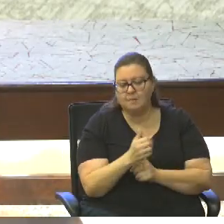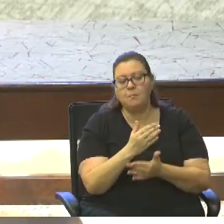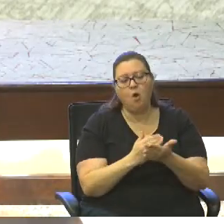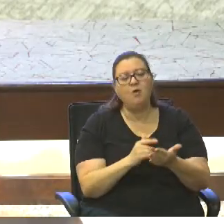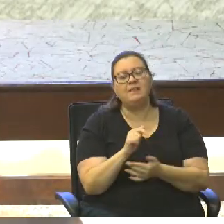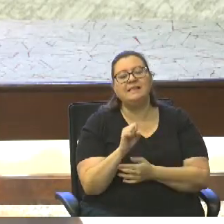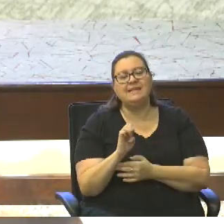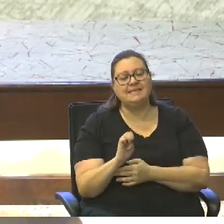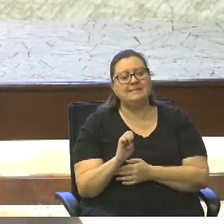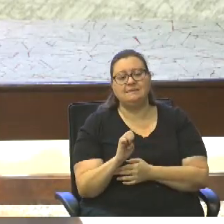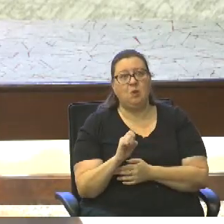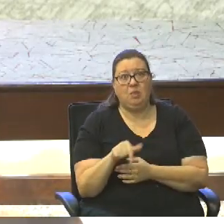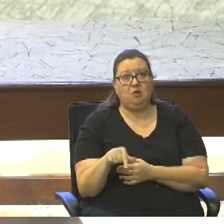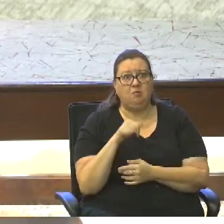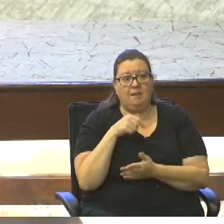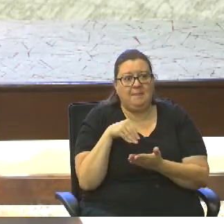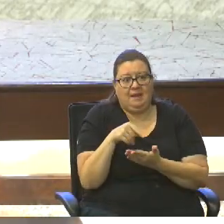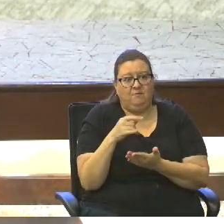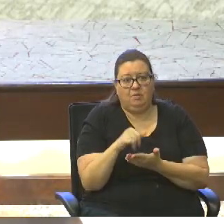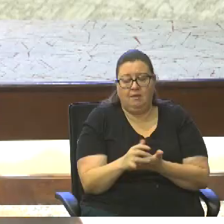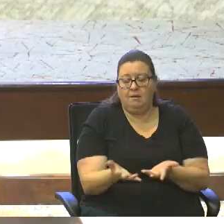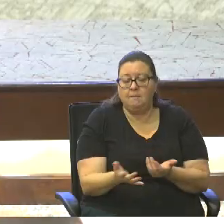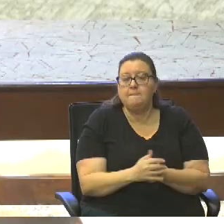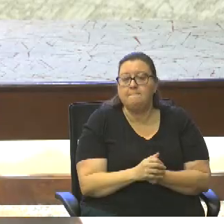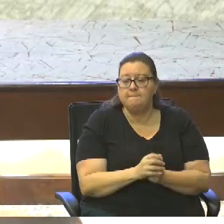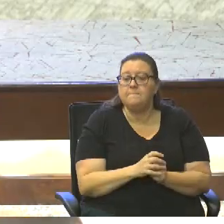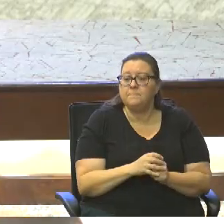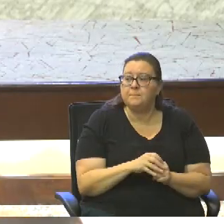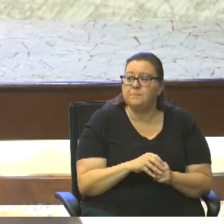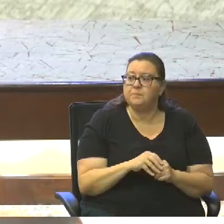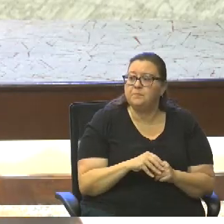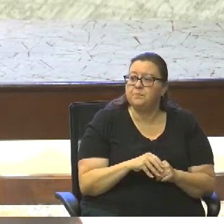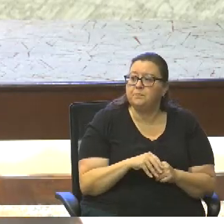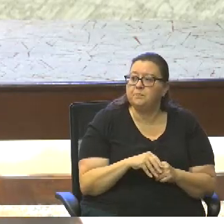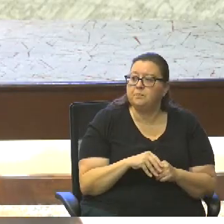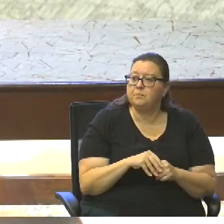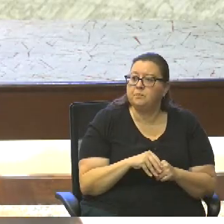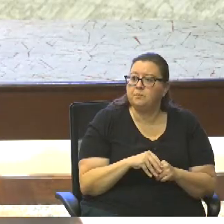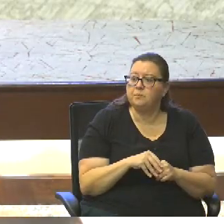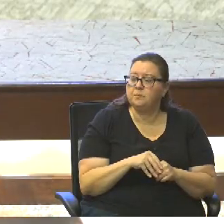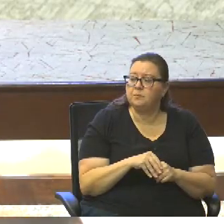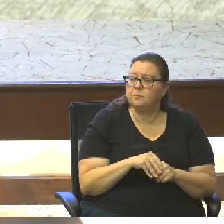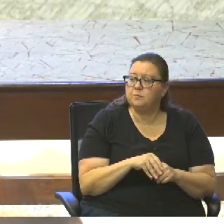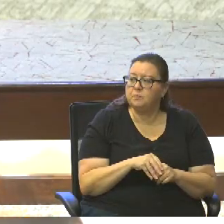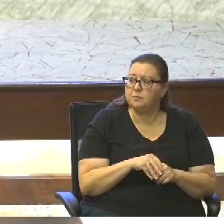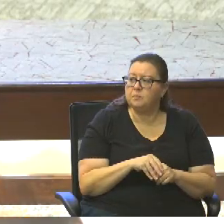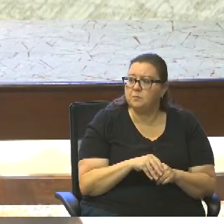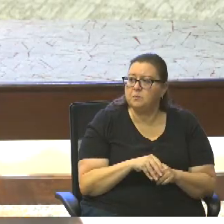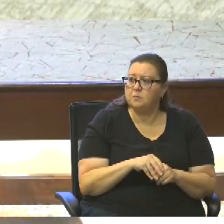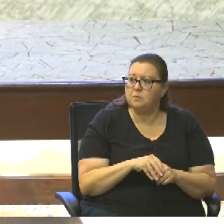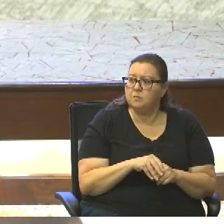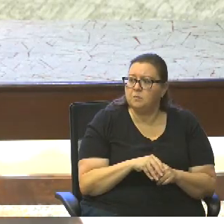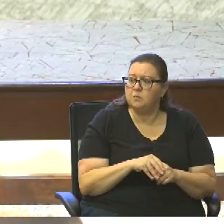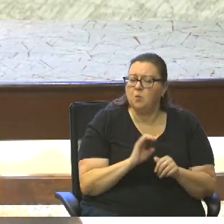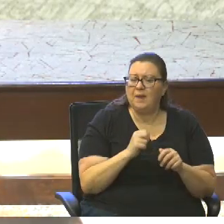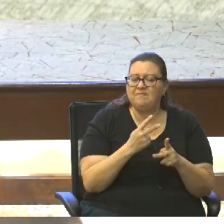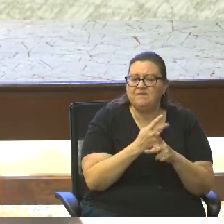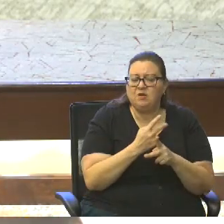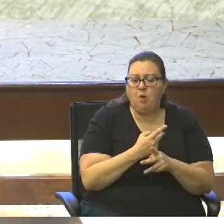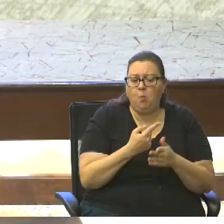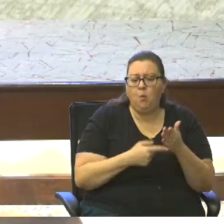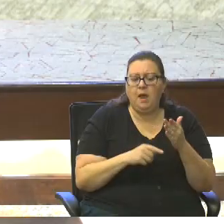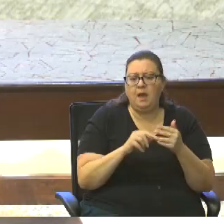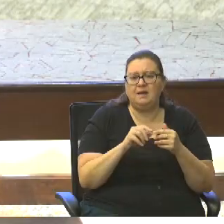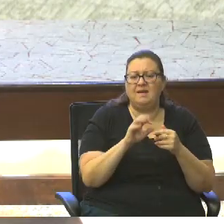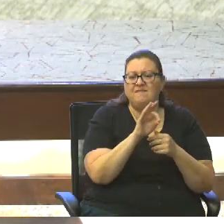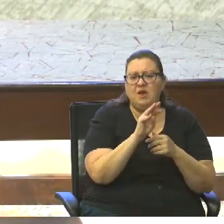there's no rent being paid on it. Got it. So maybe some wiggle room availability there. And then your second point on just what are market rates for